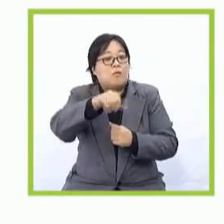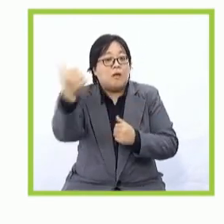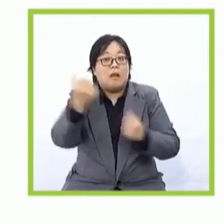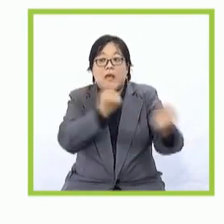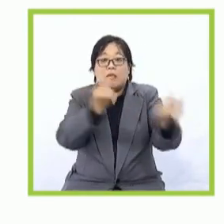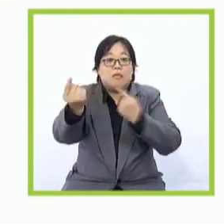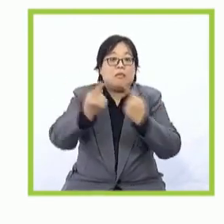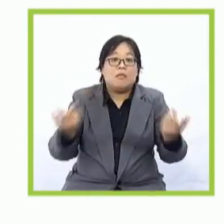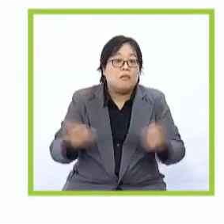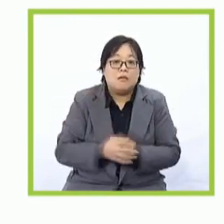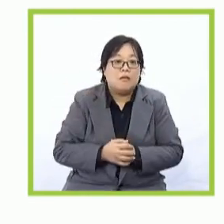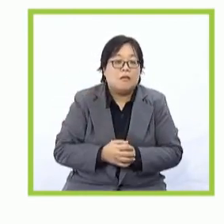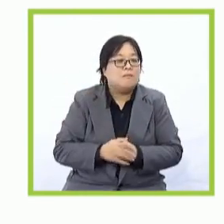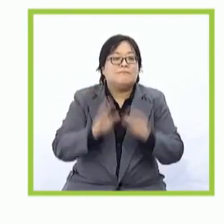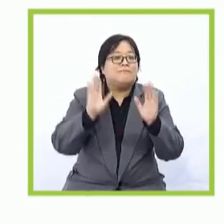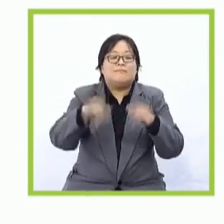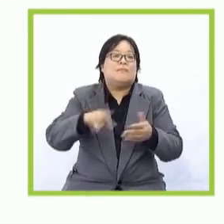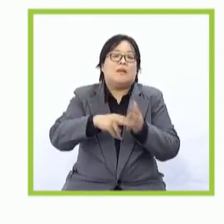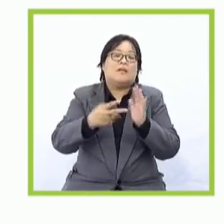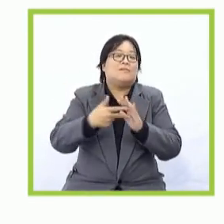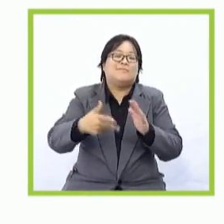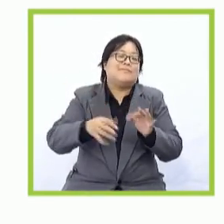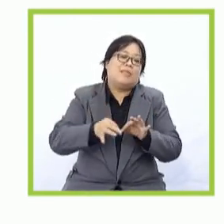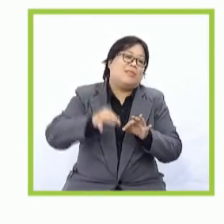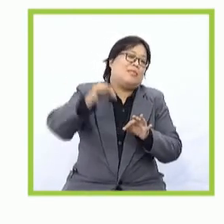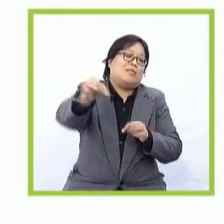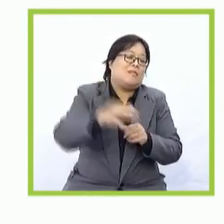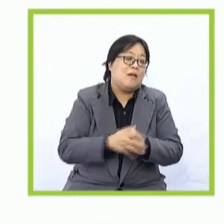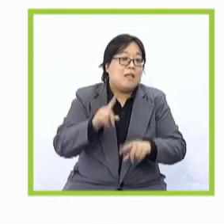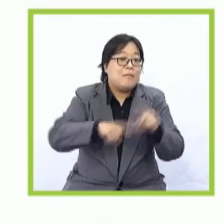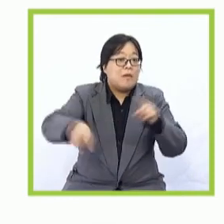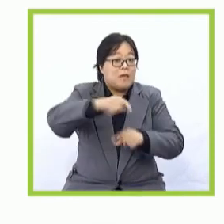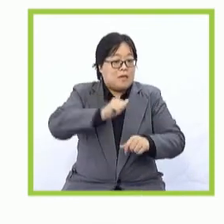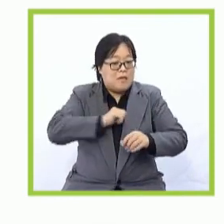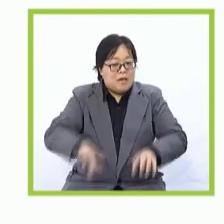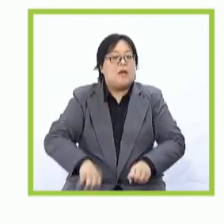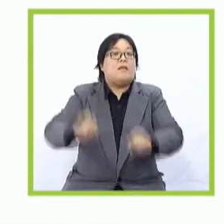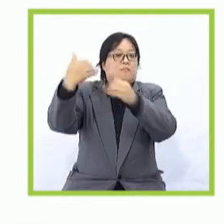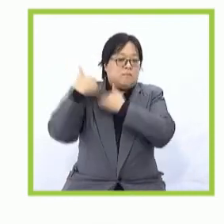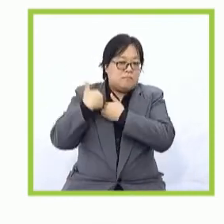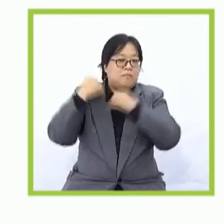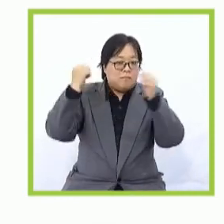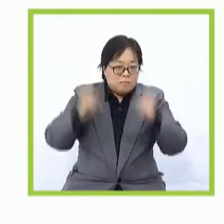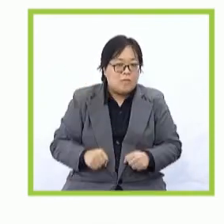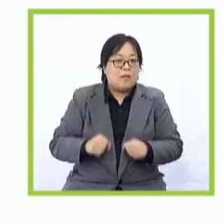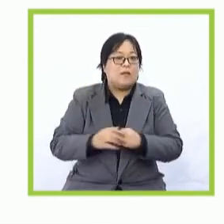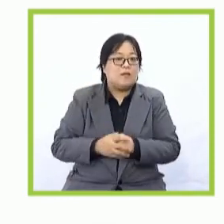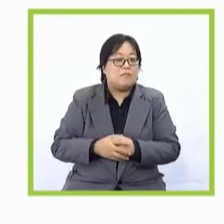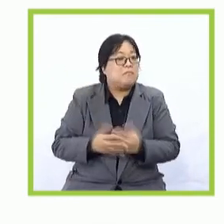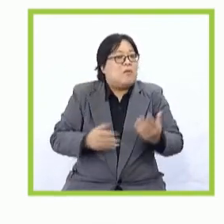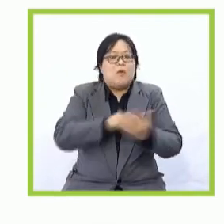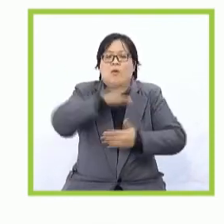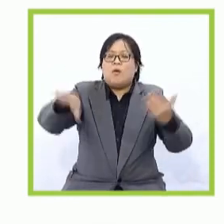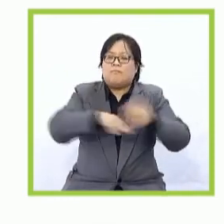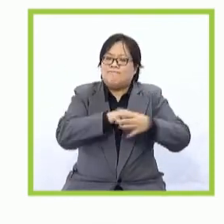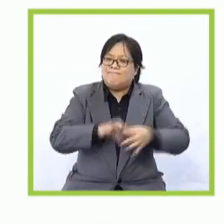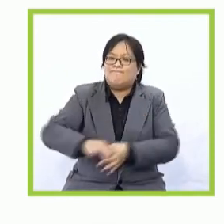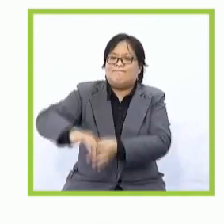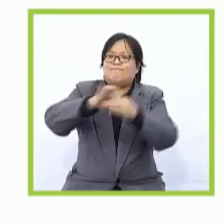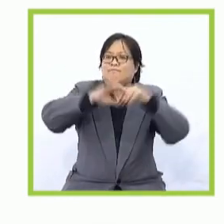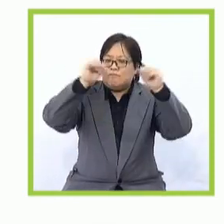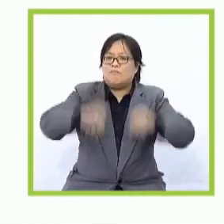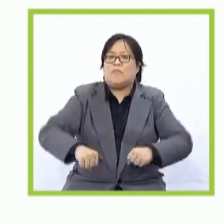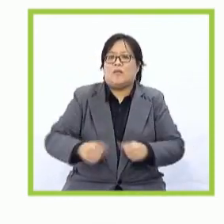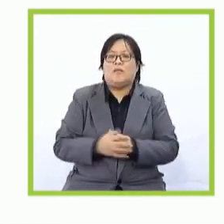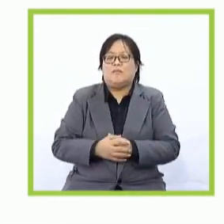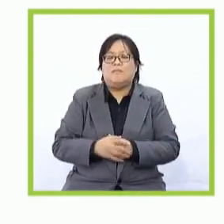arrive, then we'll just be stuck waiting. But if we take that responsibility on ourselves, then we can win all of these things that people have been raising today. And I